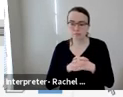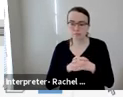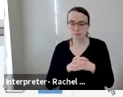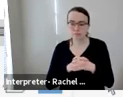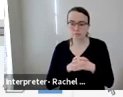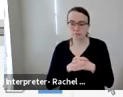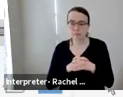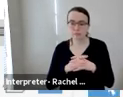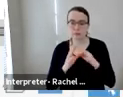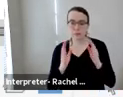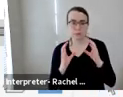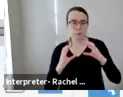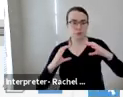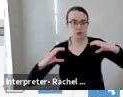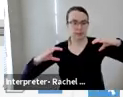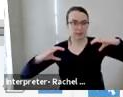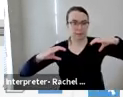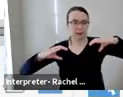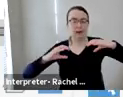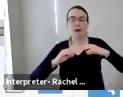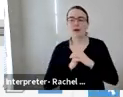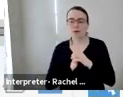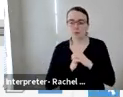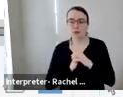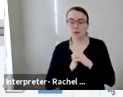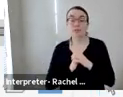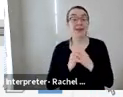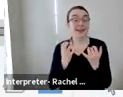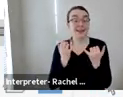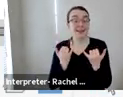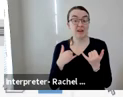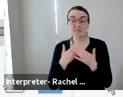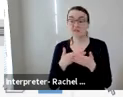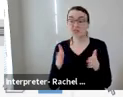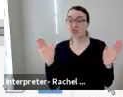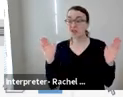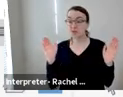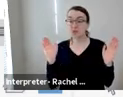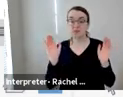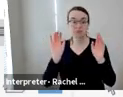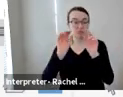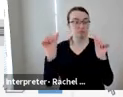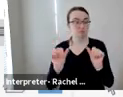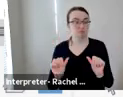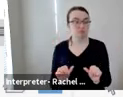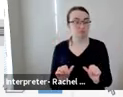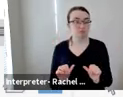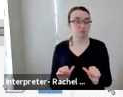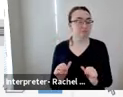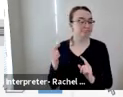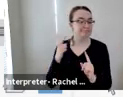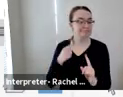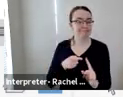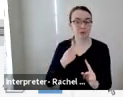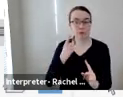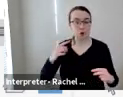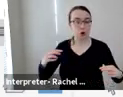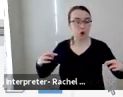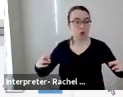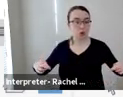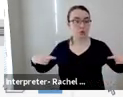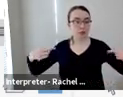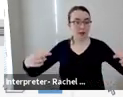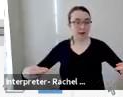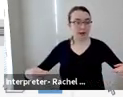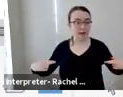I'll push those back a little bit. Terrific. And now I have a general intent of where I'm going for my track and where I'm